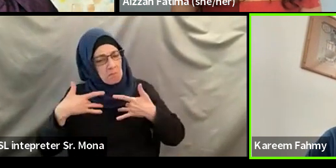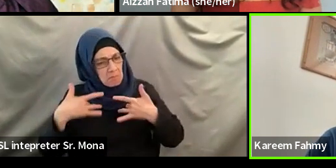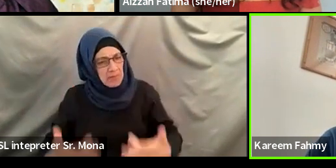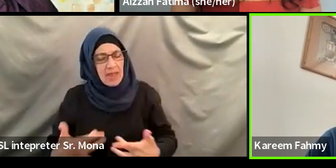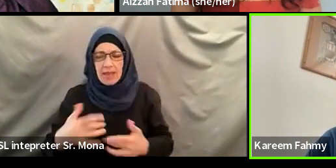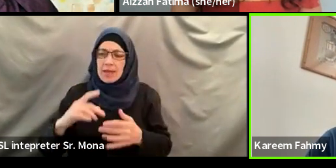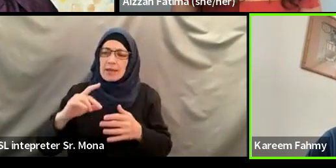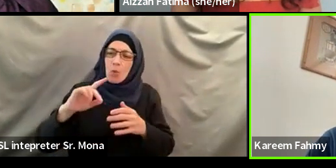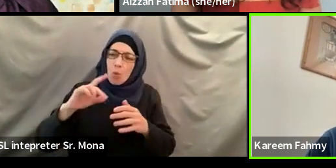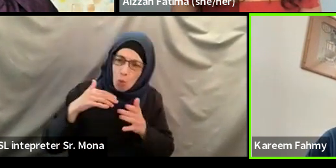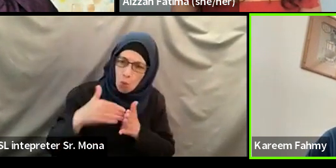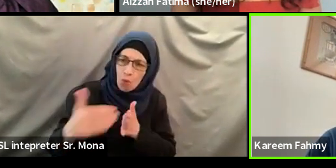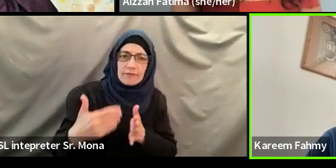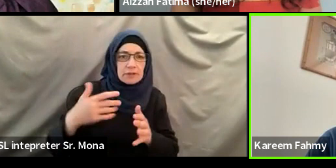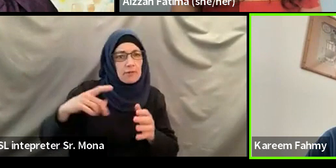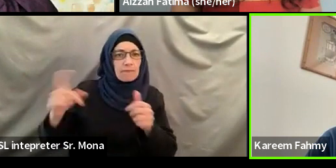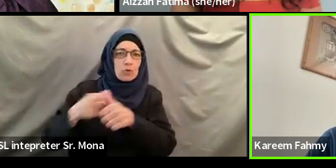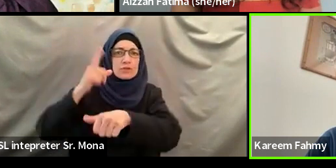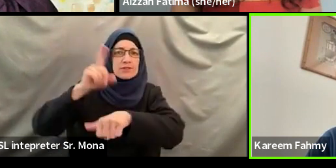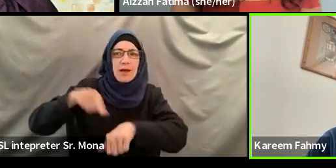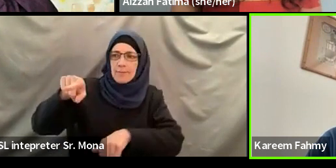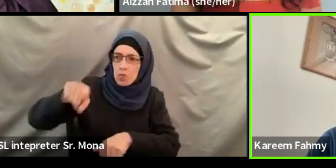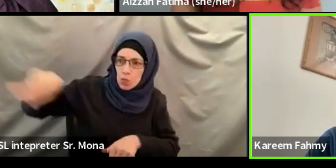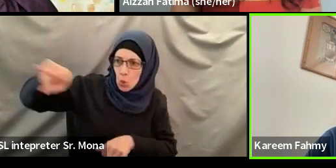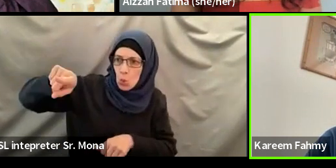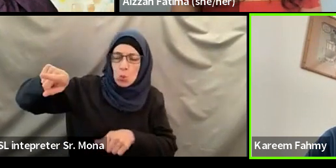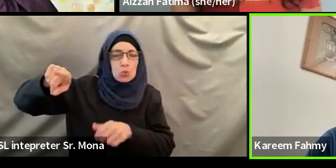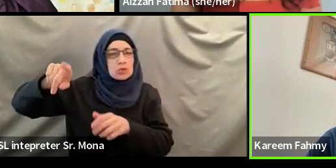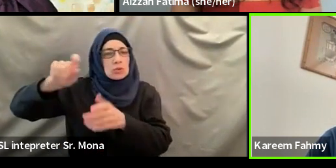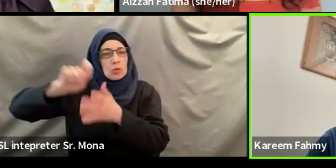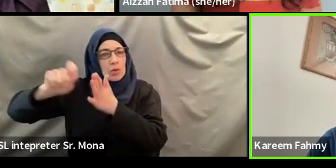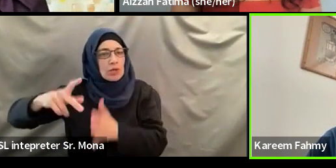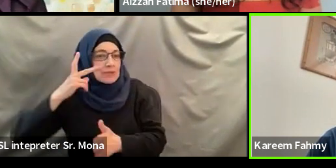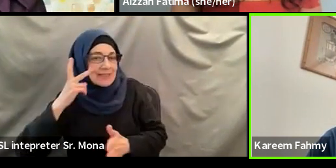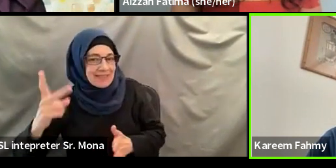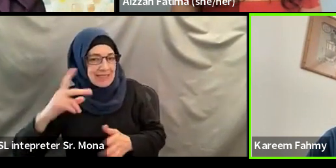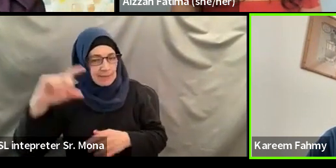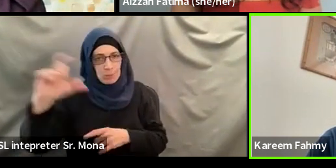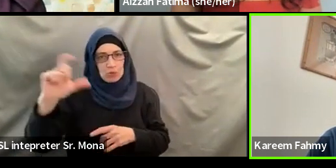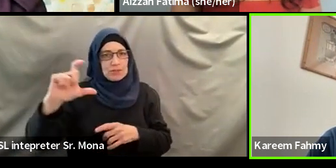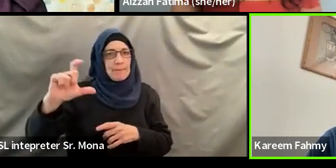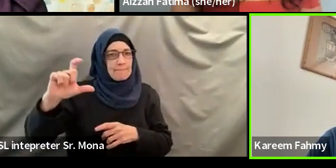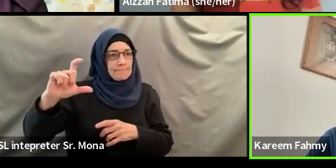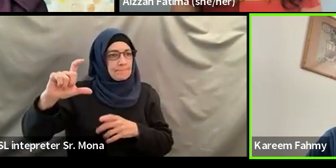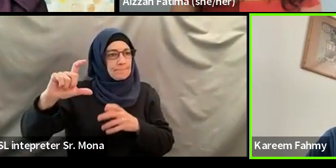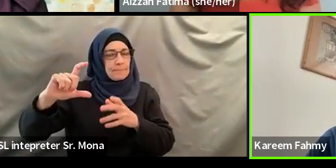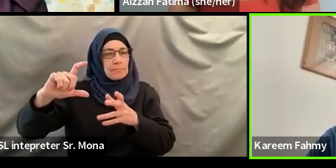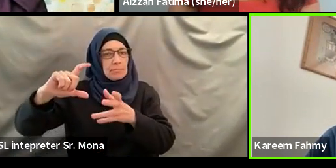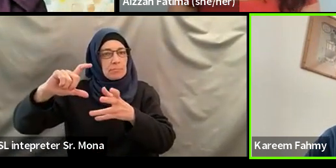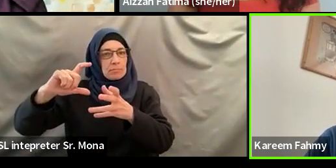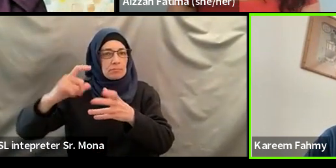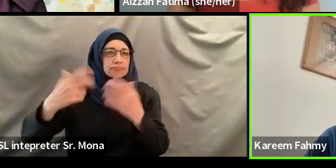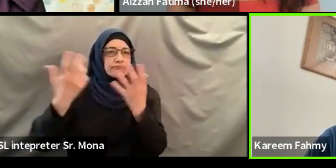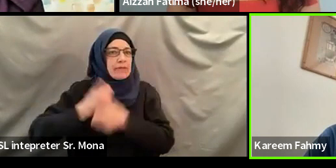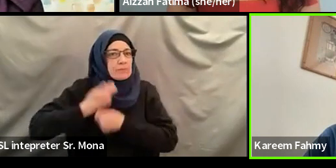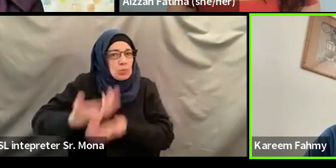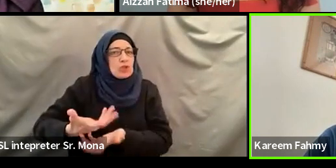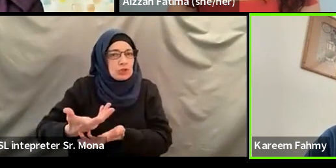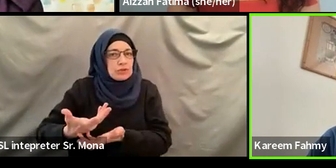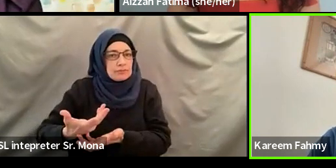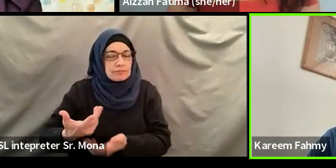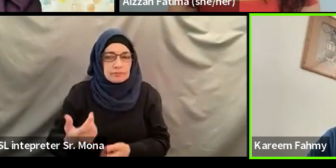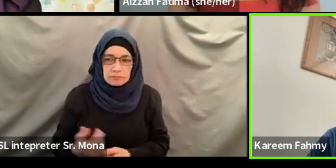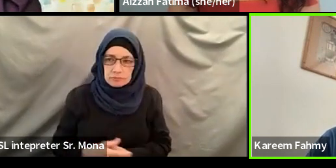people are programming, right? I mean, that's been the case for many of my productions this season. So a lot of